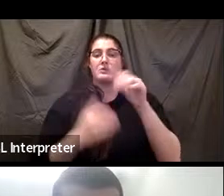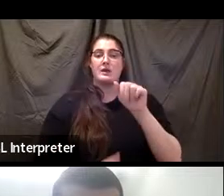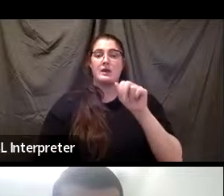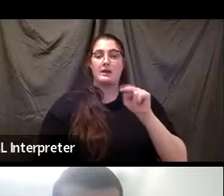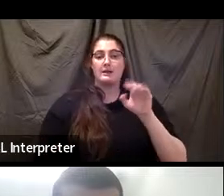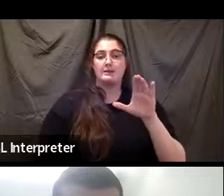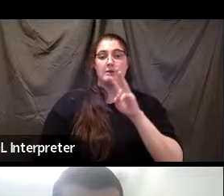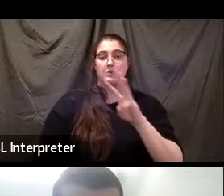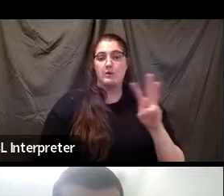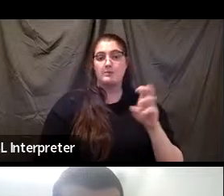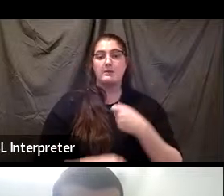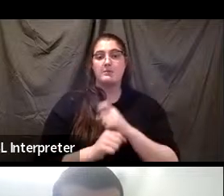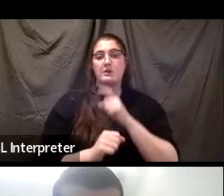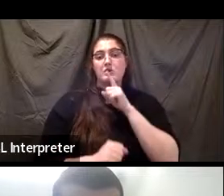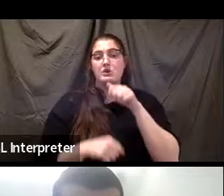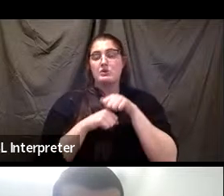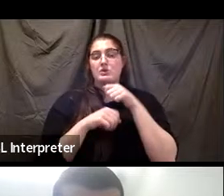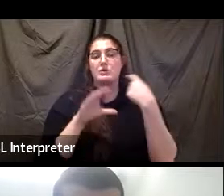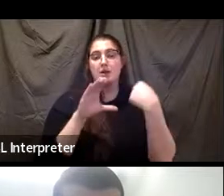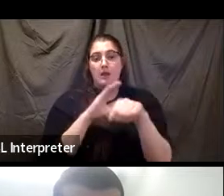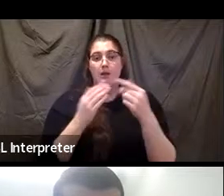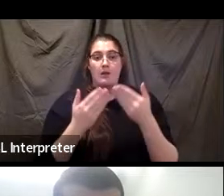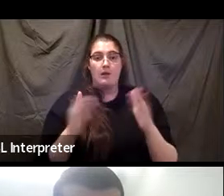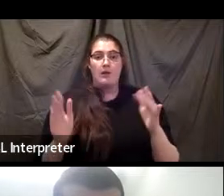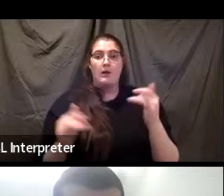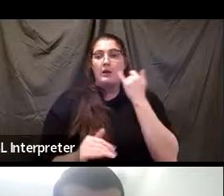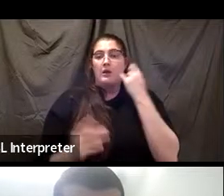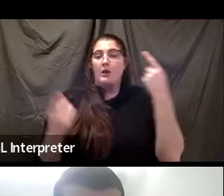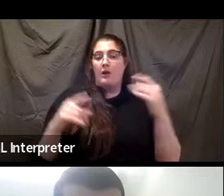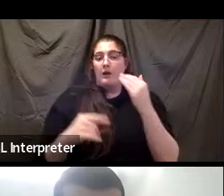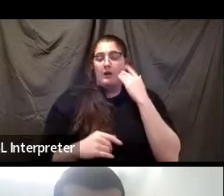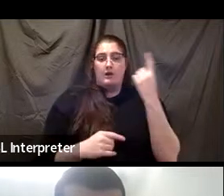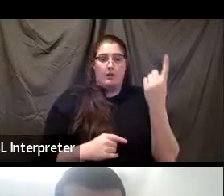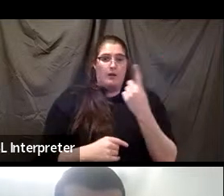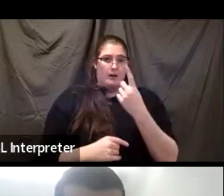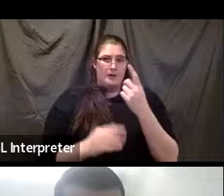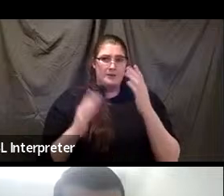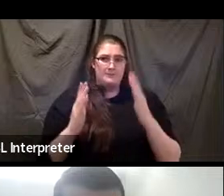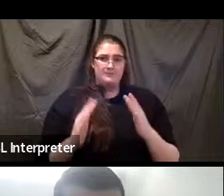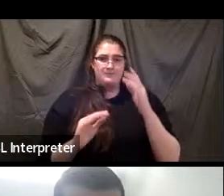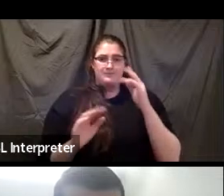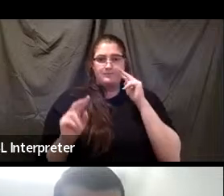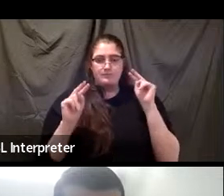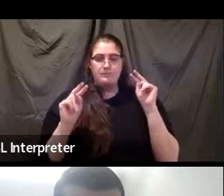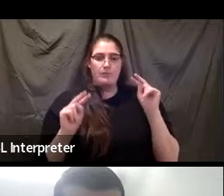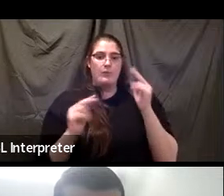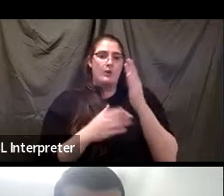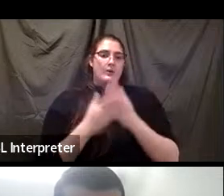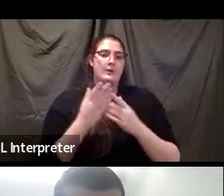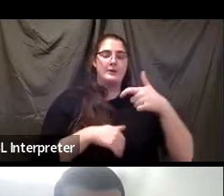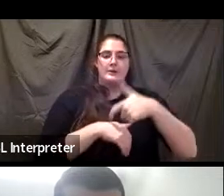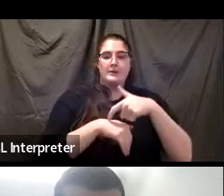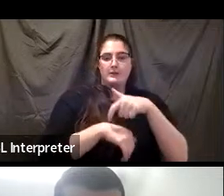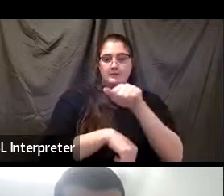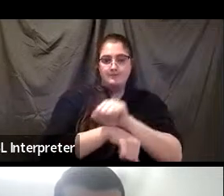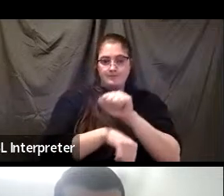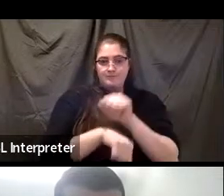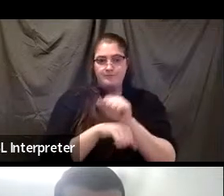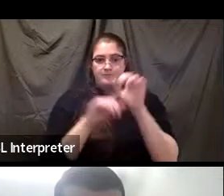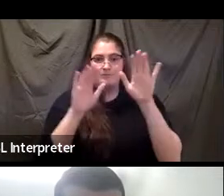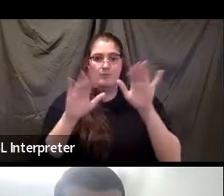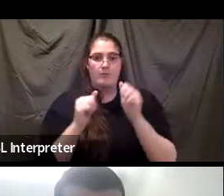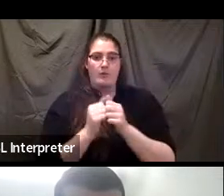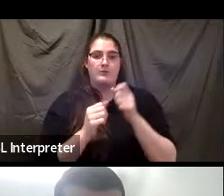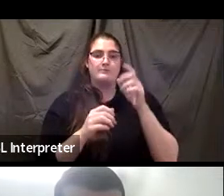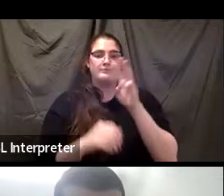make sure to email it to the public. If you happen to know someone that is looking for some part-time work and great in